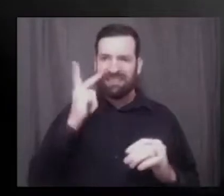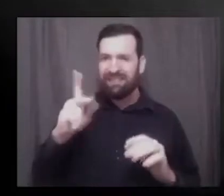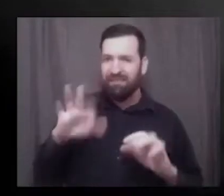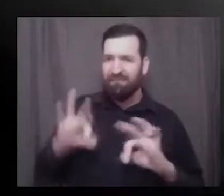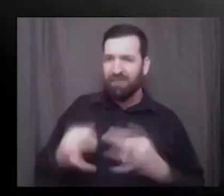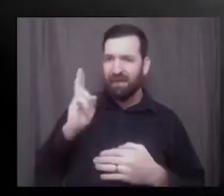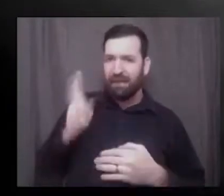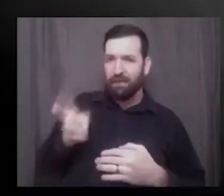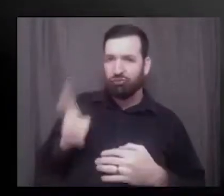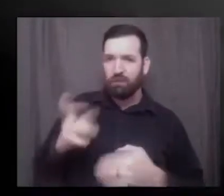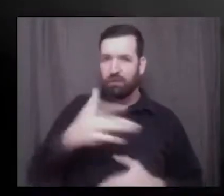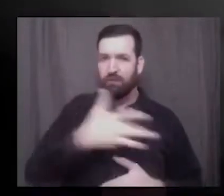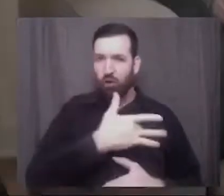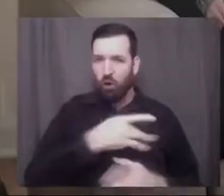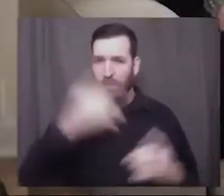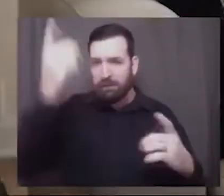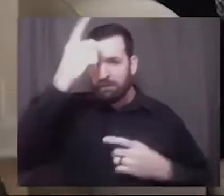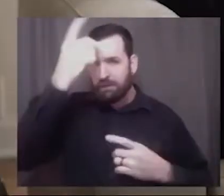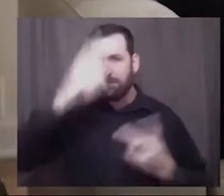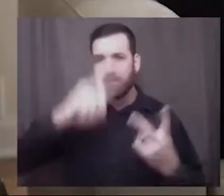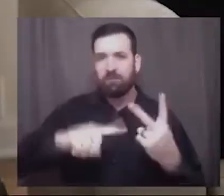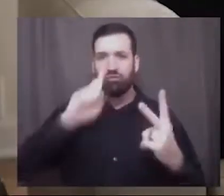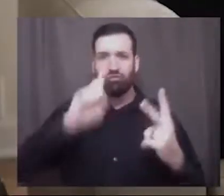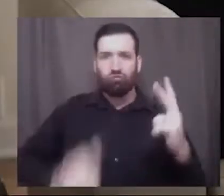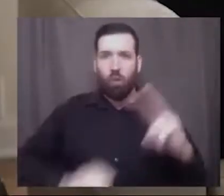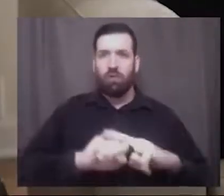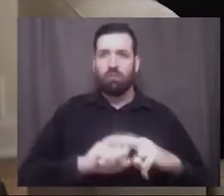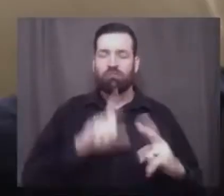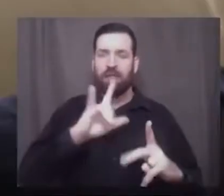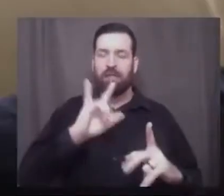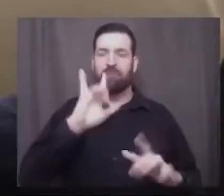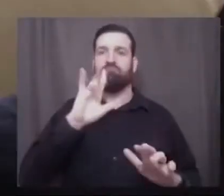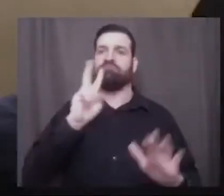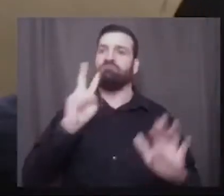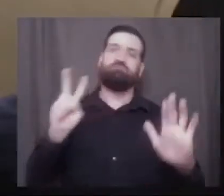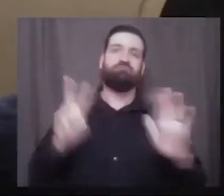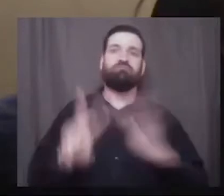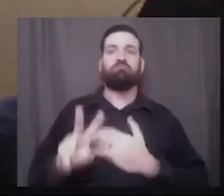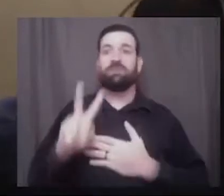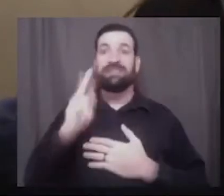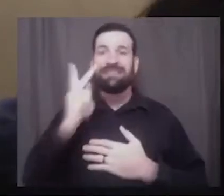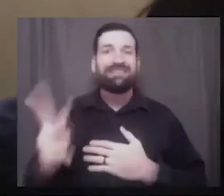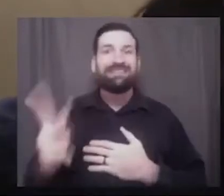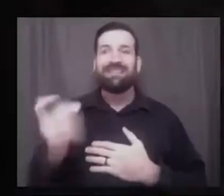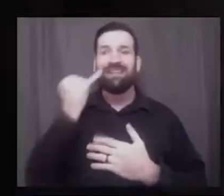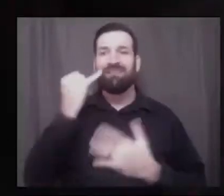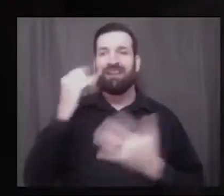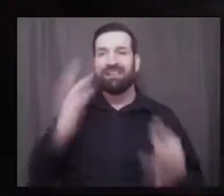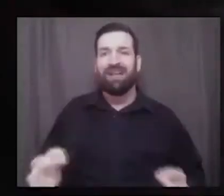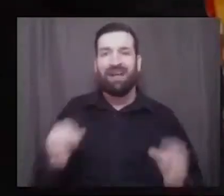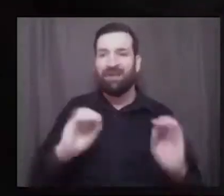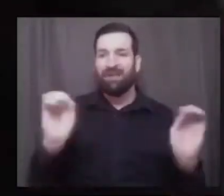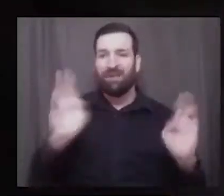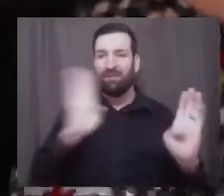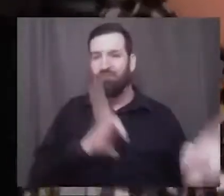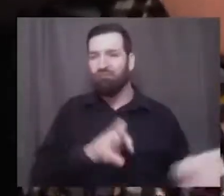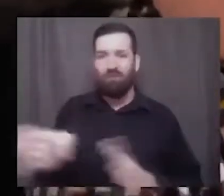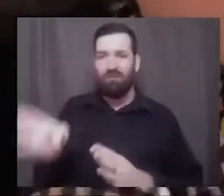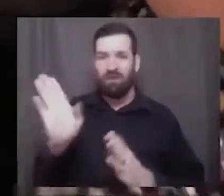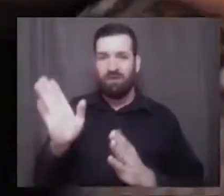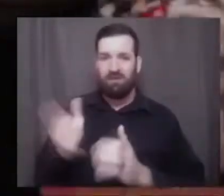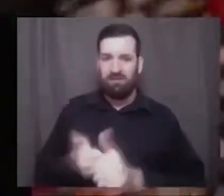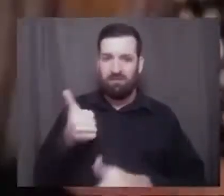disease and stroke has really brought to light what I could be facing if I choose not to do things to prevent it. As a dietitian, Shannon already